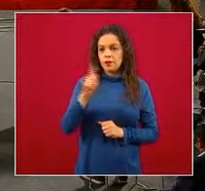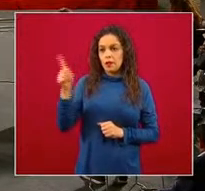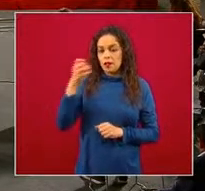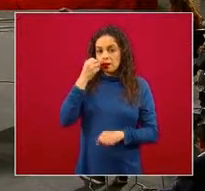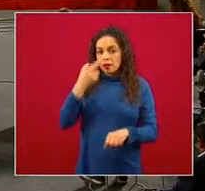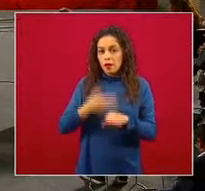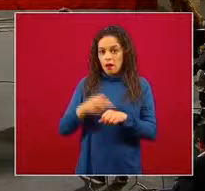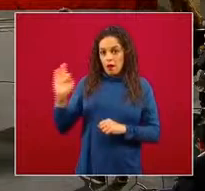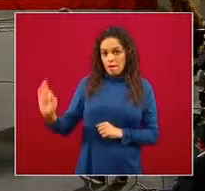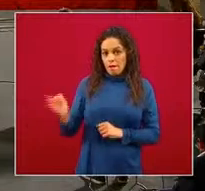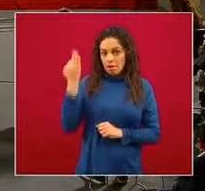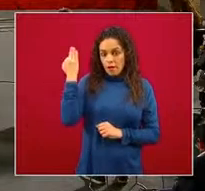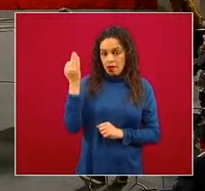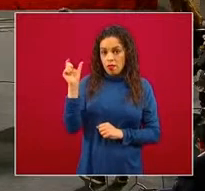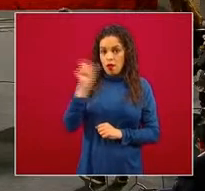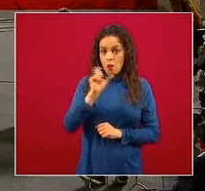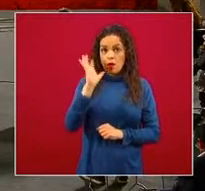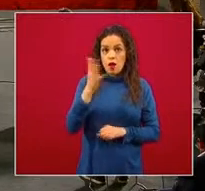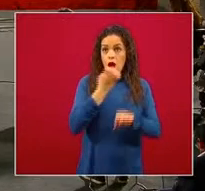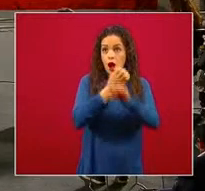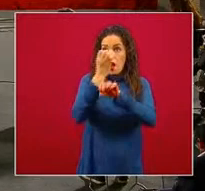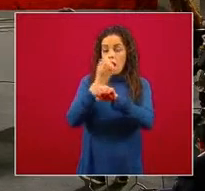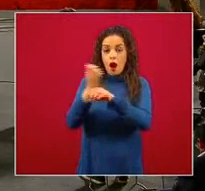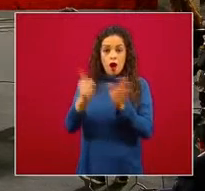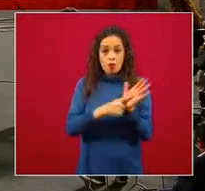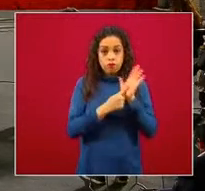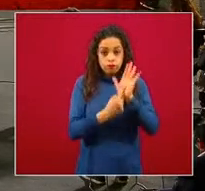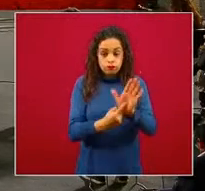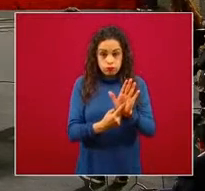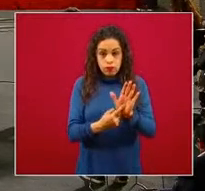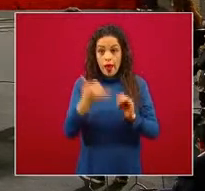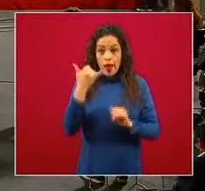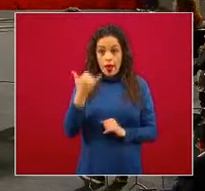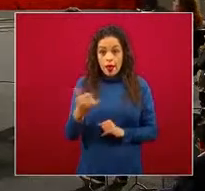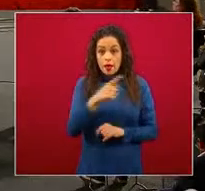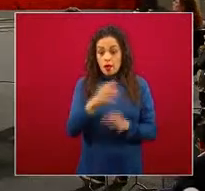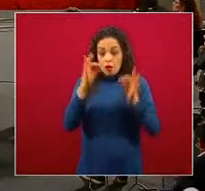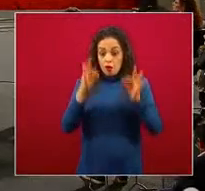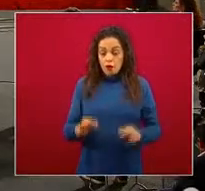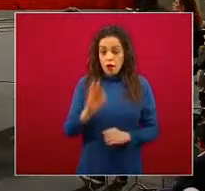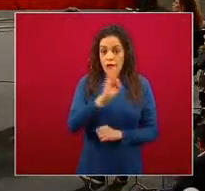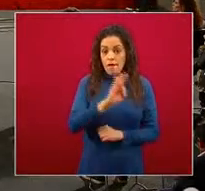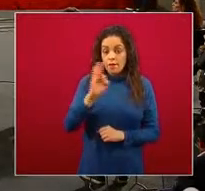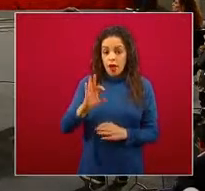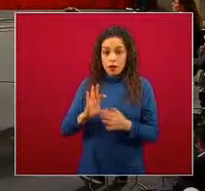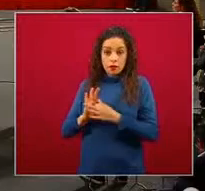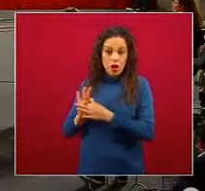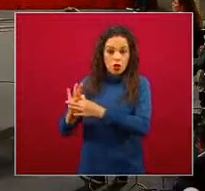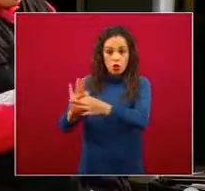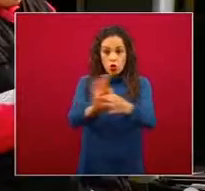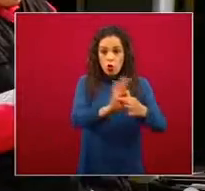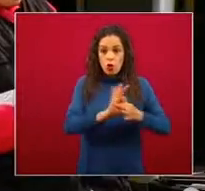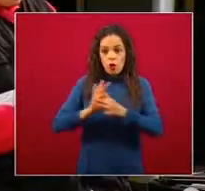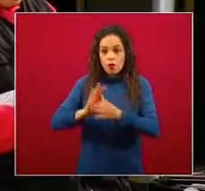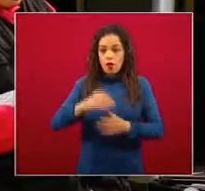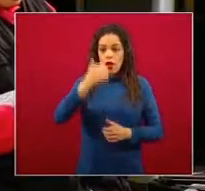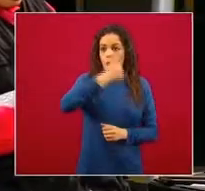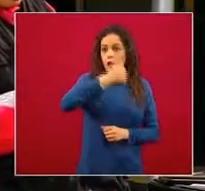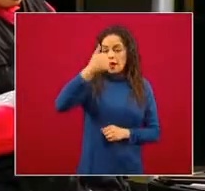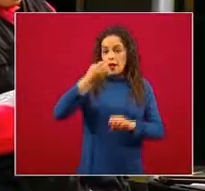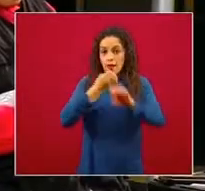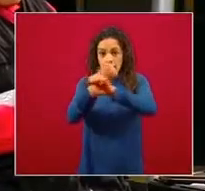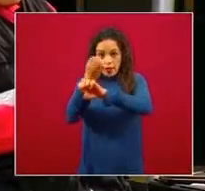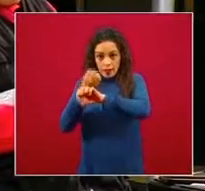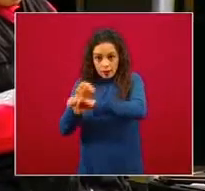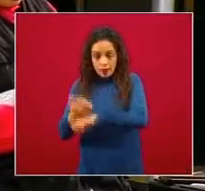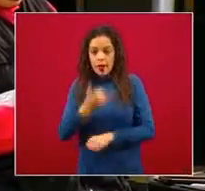the federal ministry once it has been presented by the states. And is there a standard date for